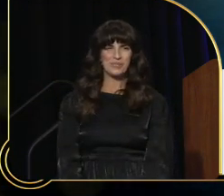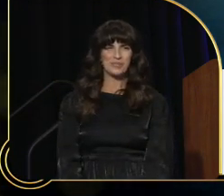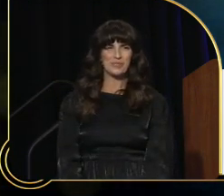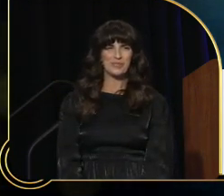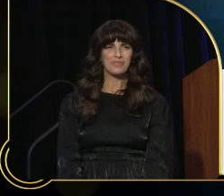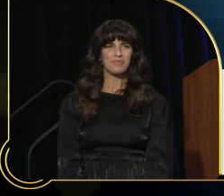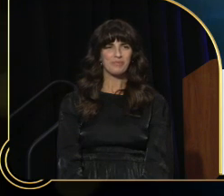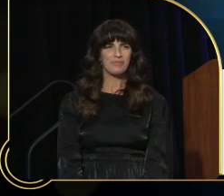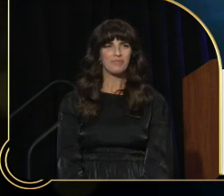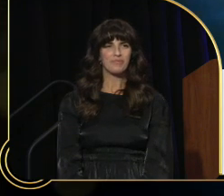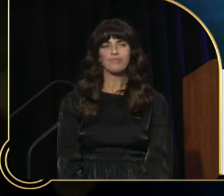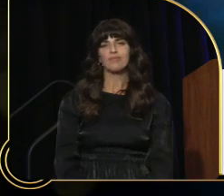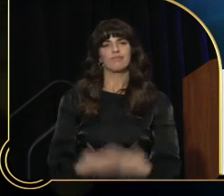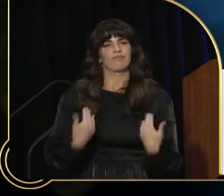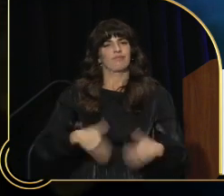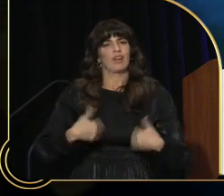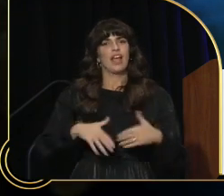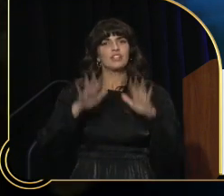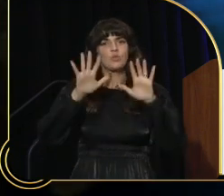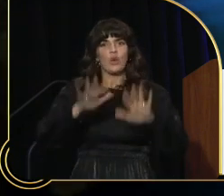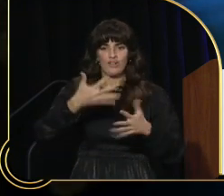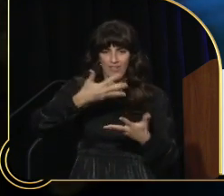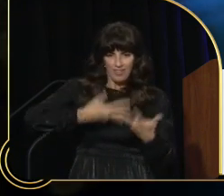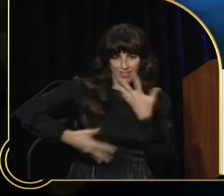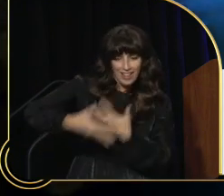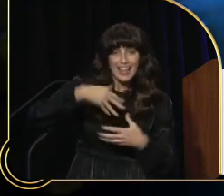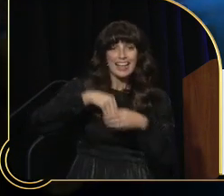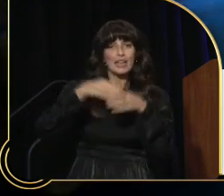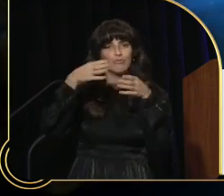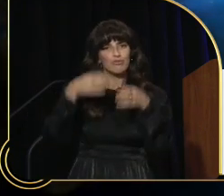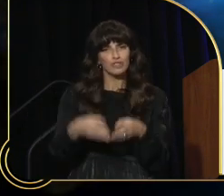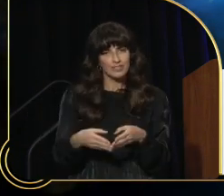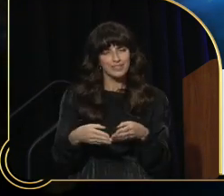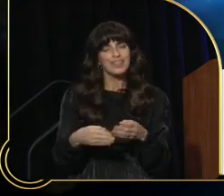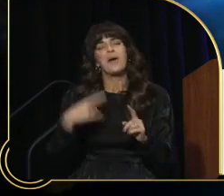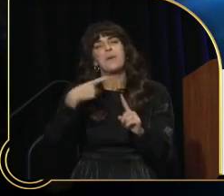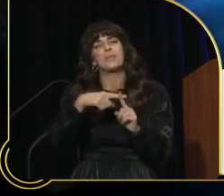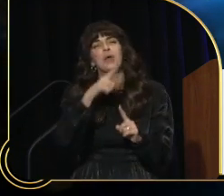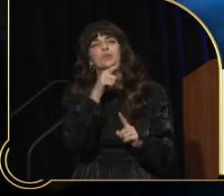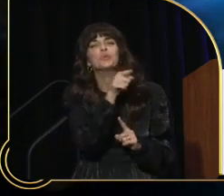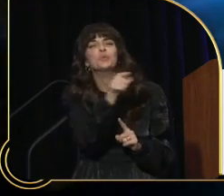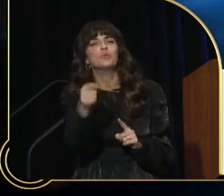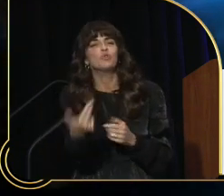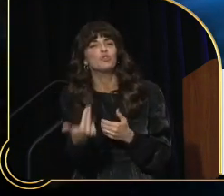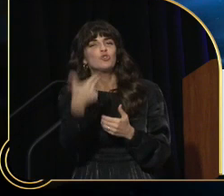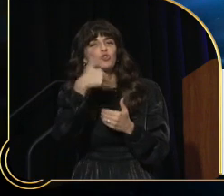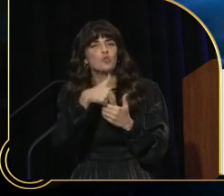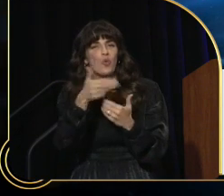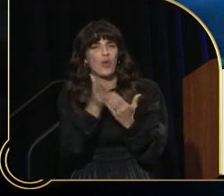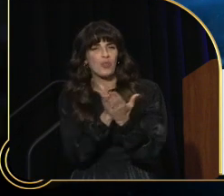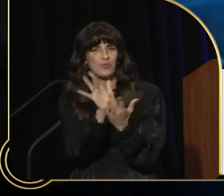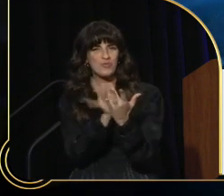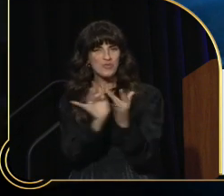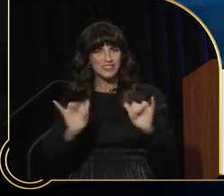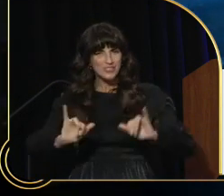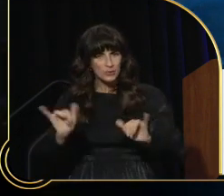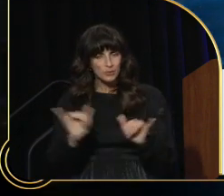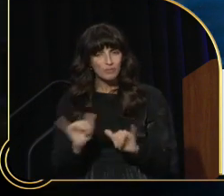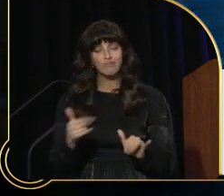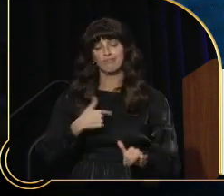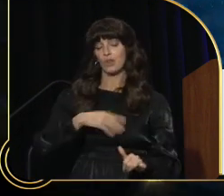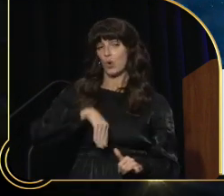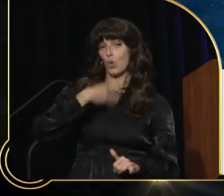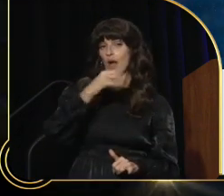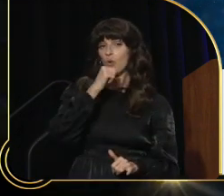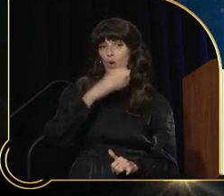It's wonderful to be with you in person and to all of you who are joining us virtually. I'm a white